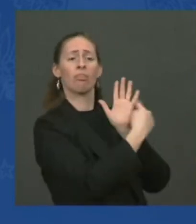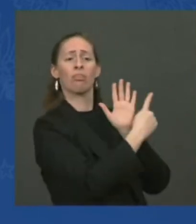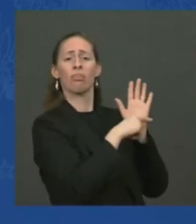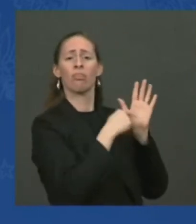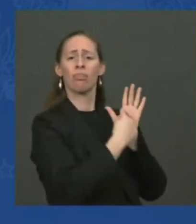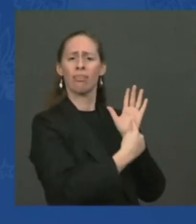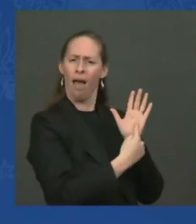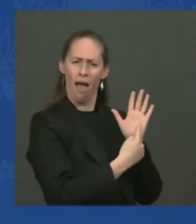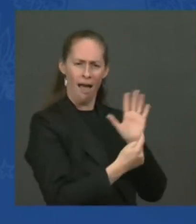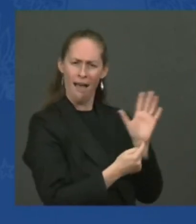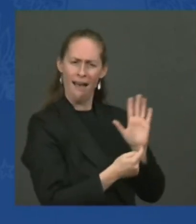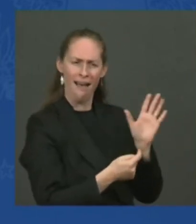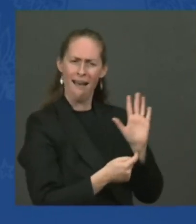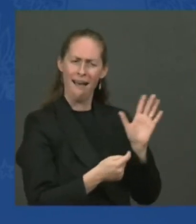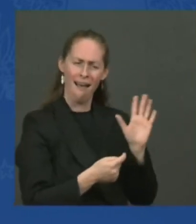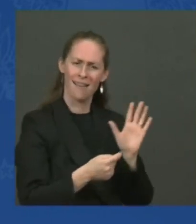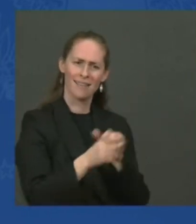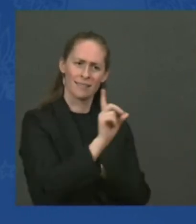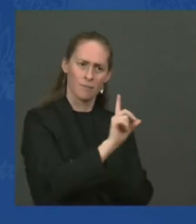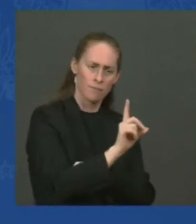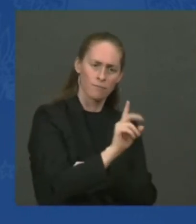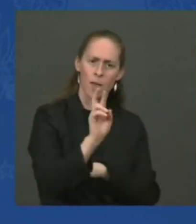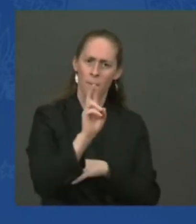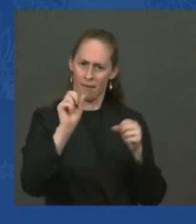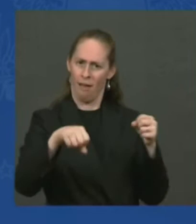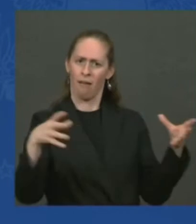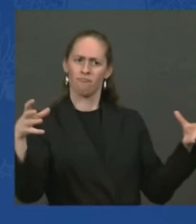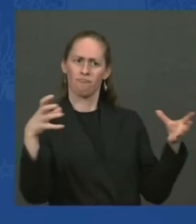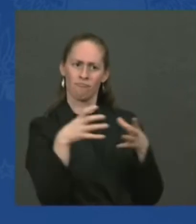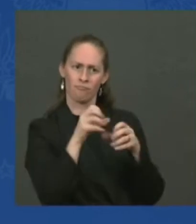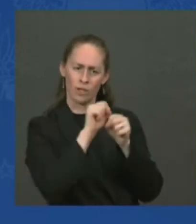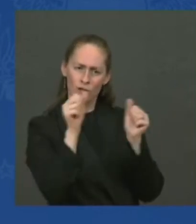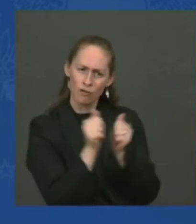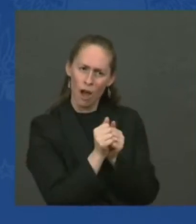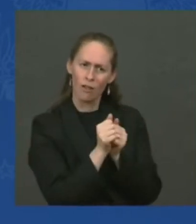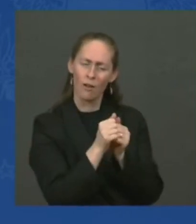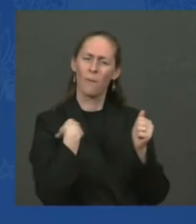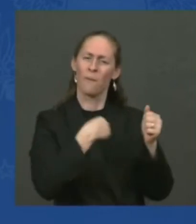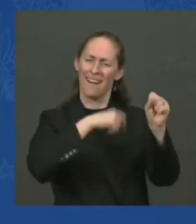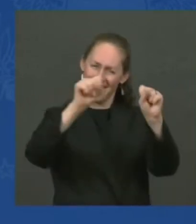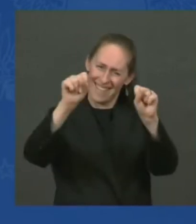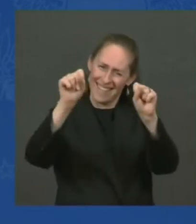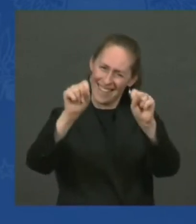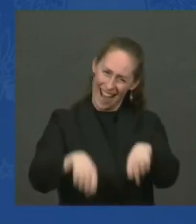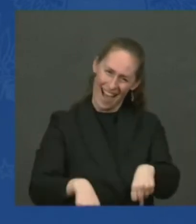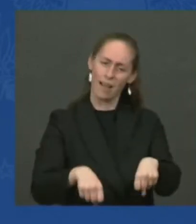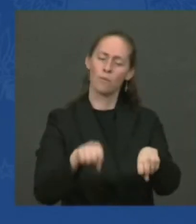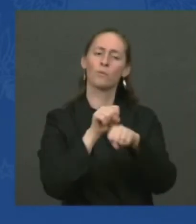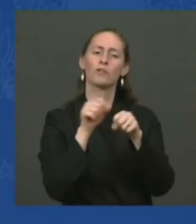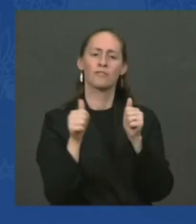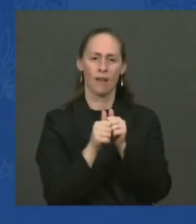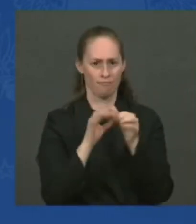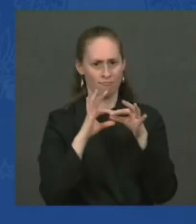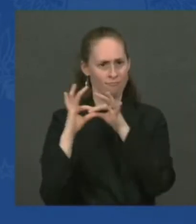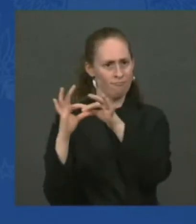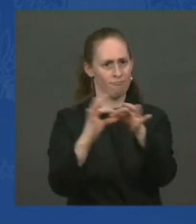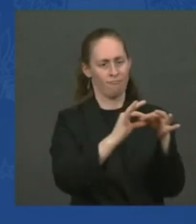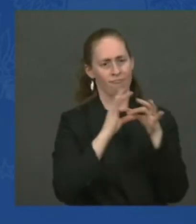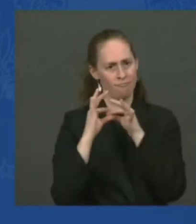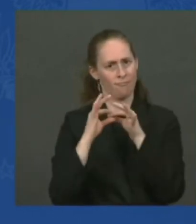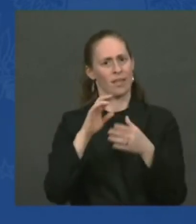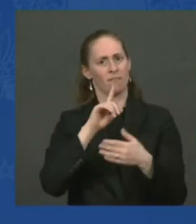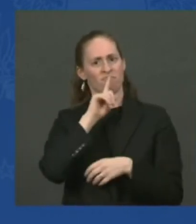come together and deliver results. We can do this. We can deliver real results for real